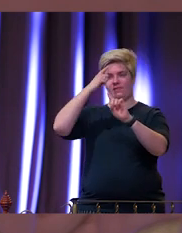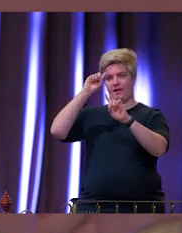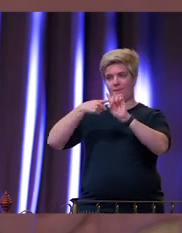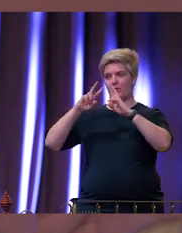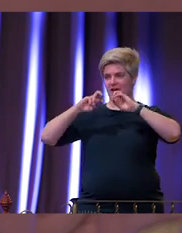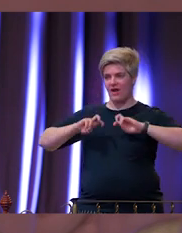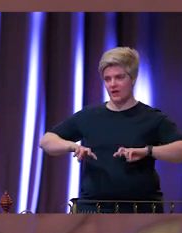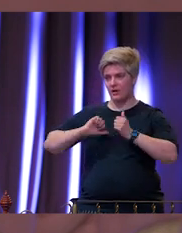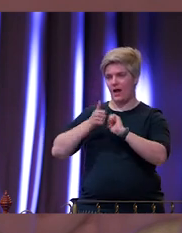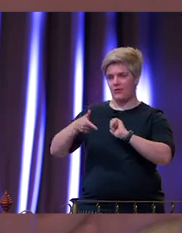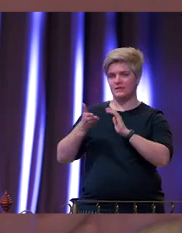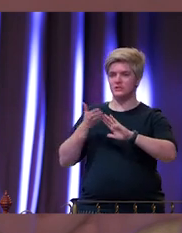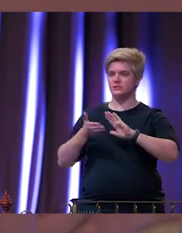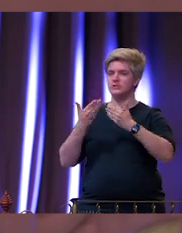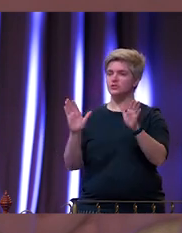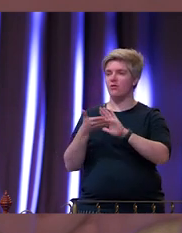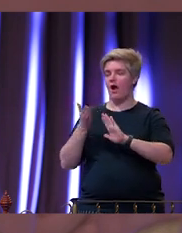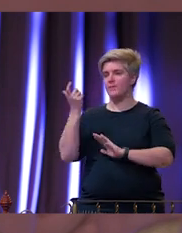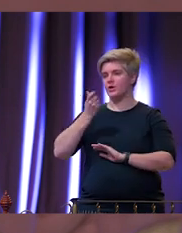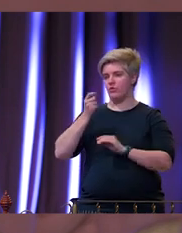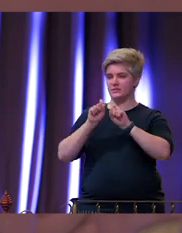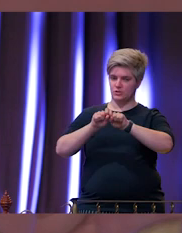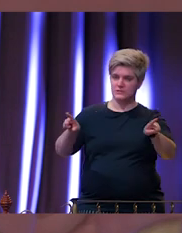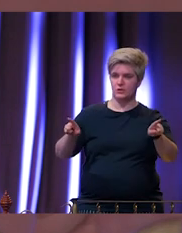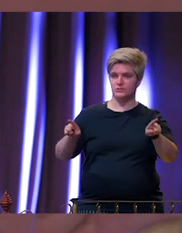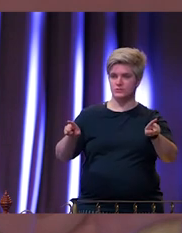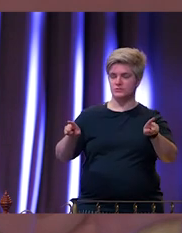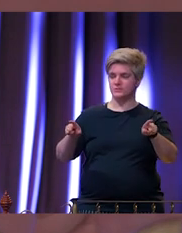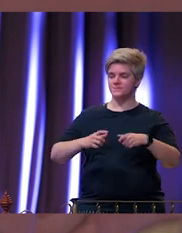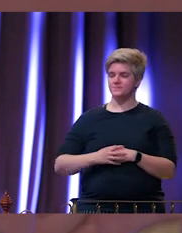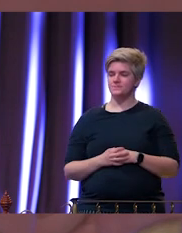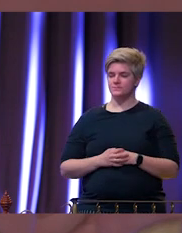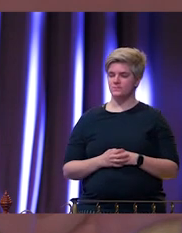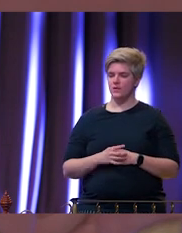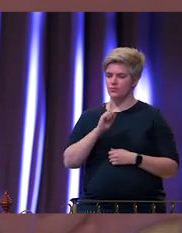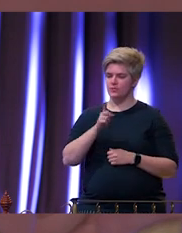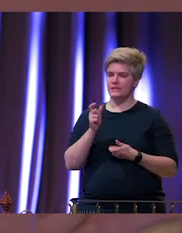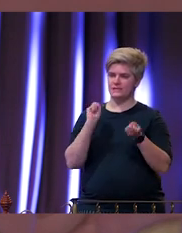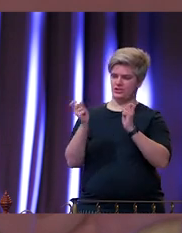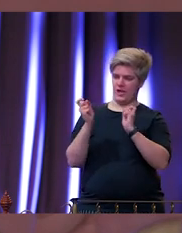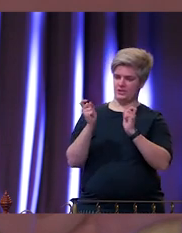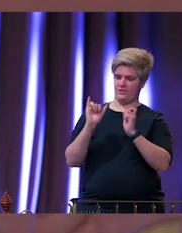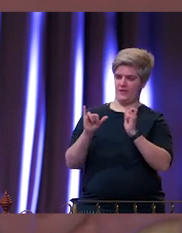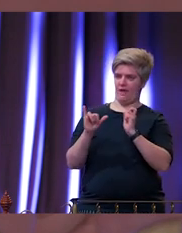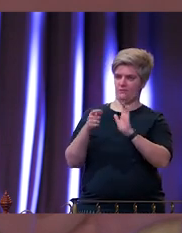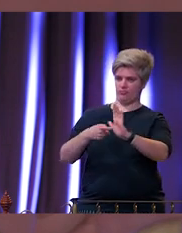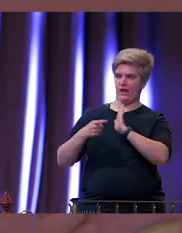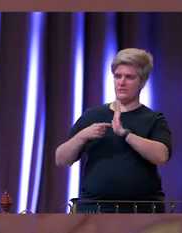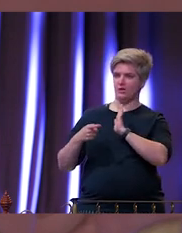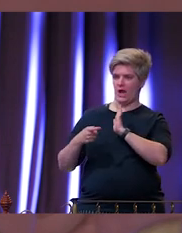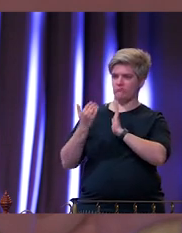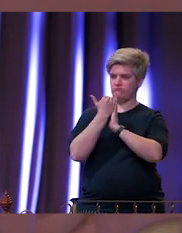these general operating grants are dispersed is changing, right, that kind of criteria